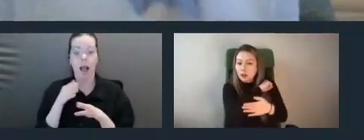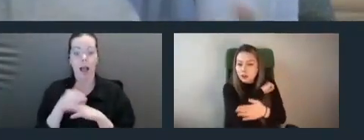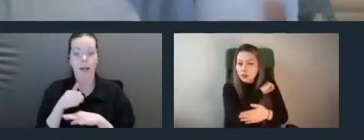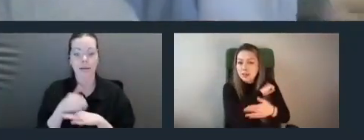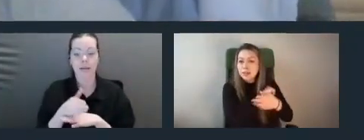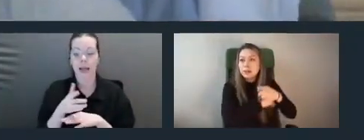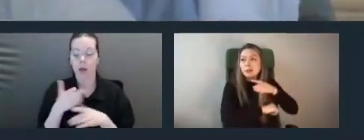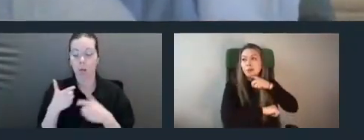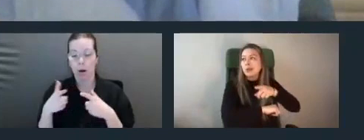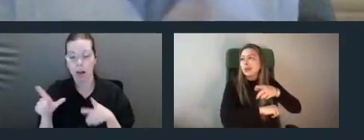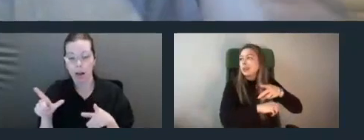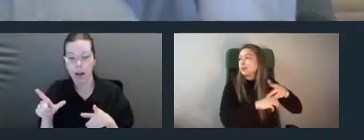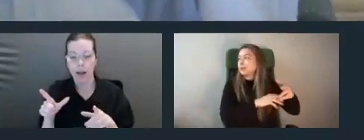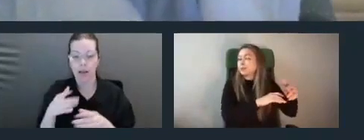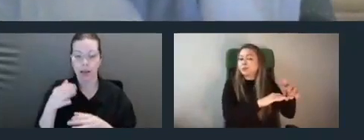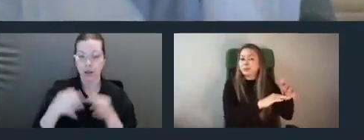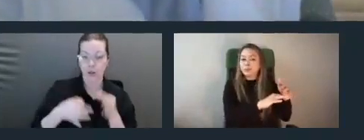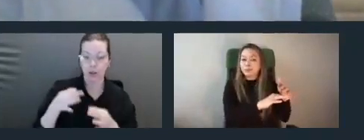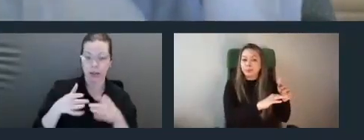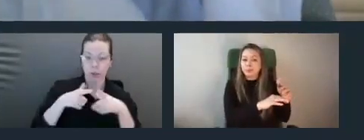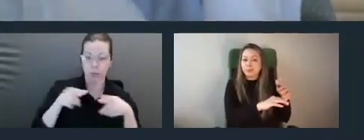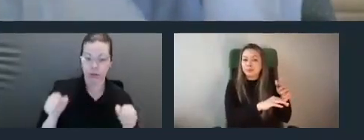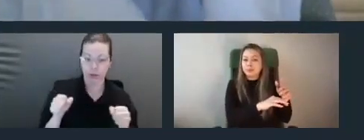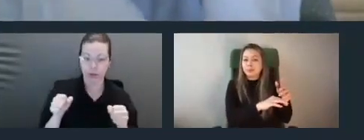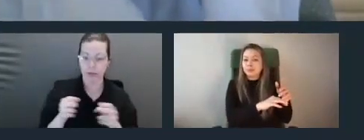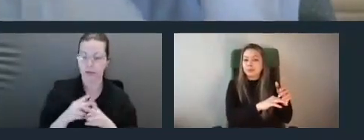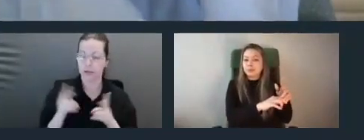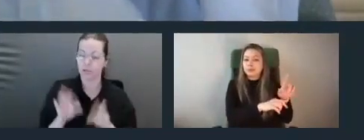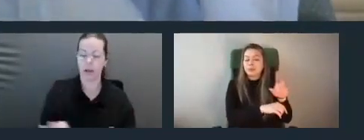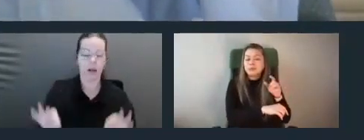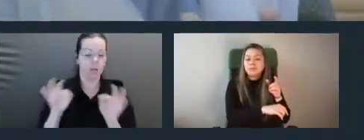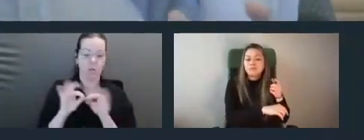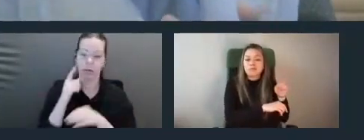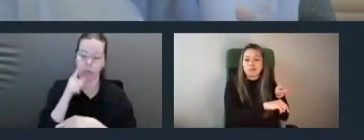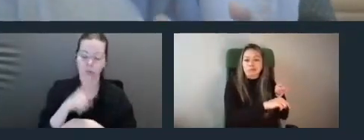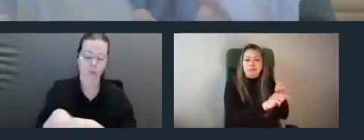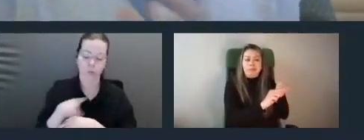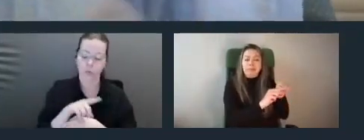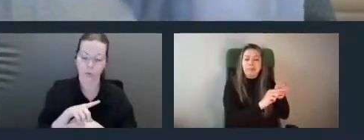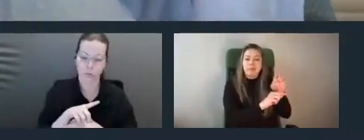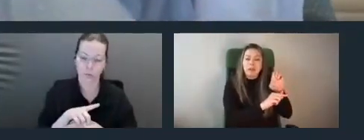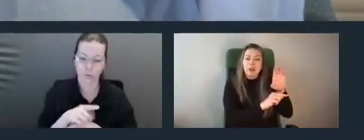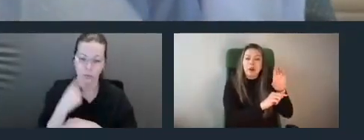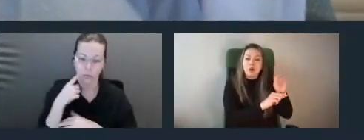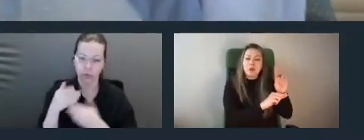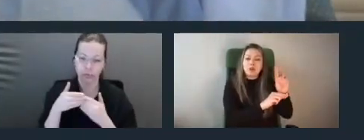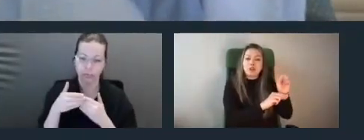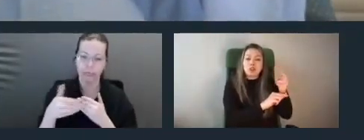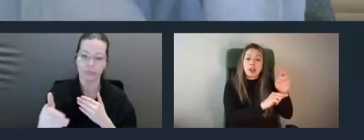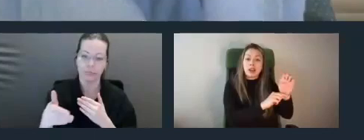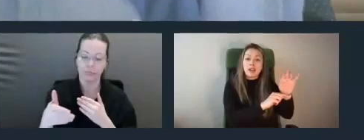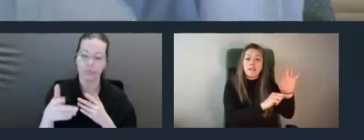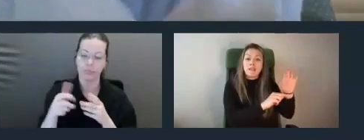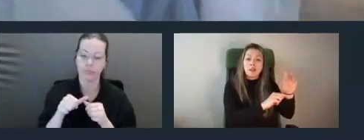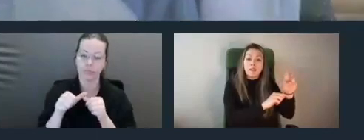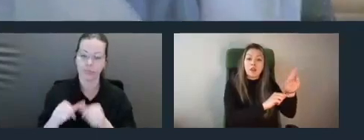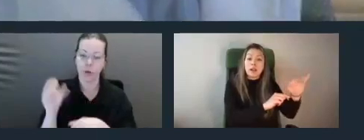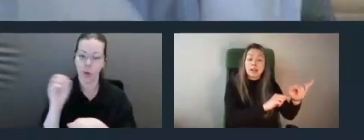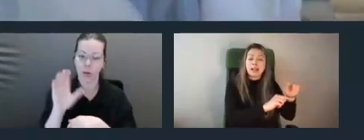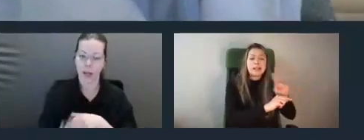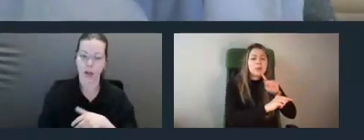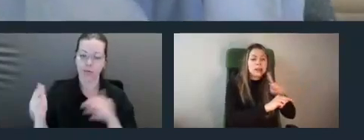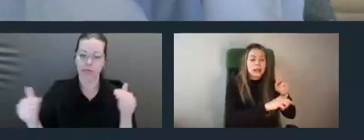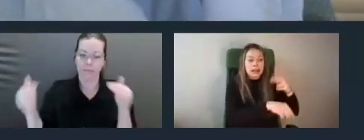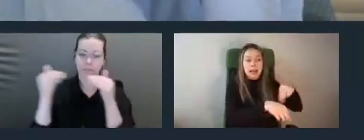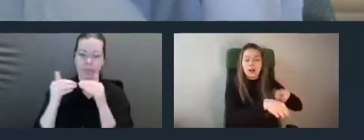that, 21st February or Ekushe February was born, which is, the International Mother Language Day, to promote